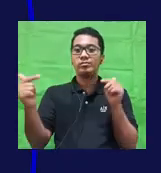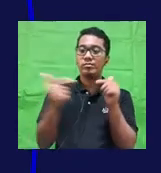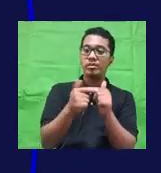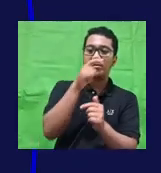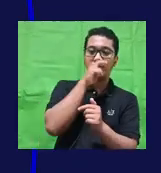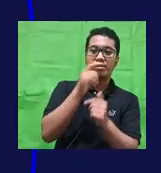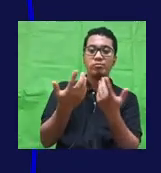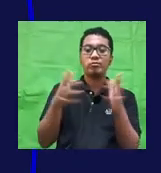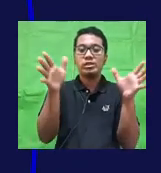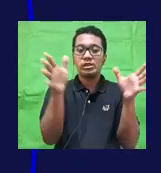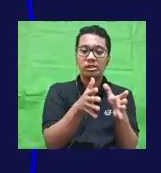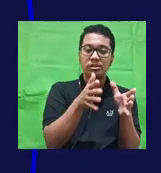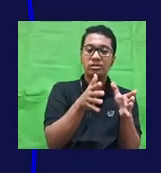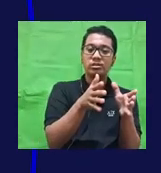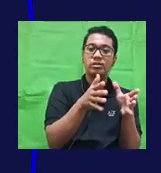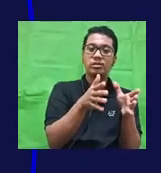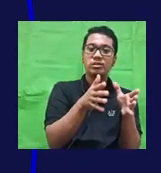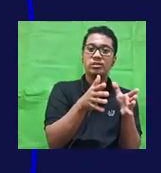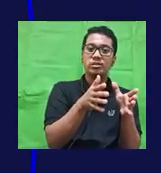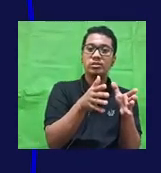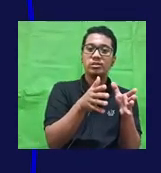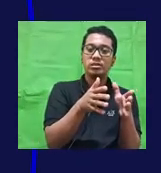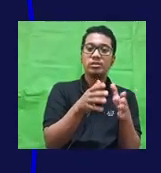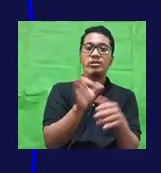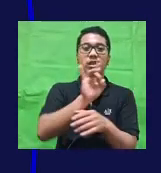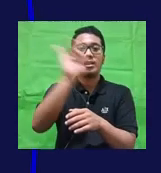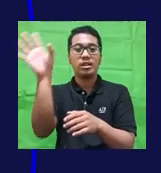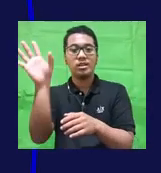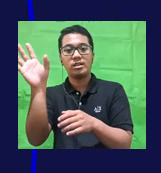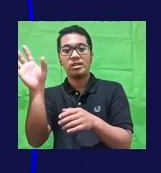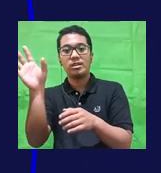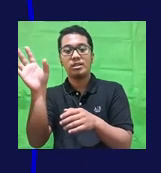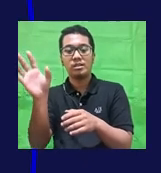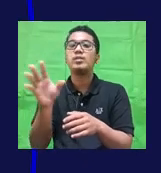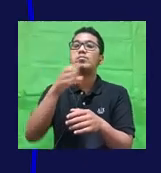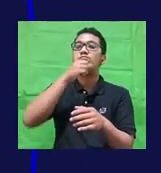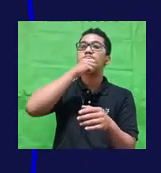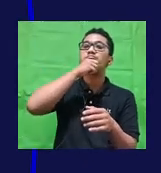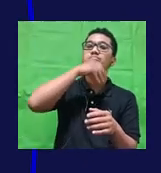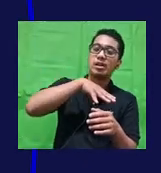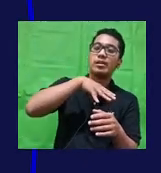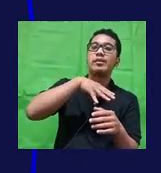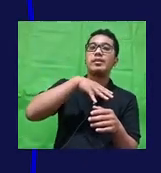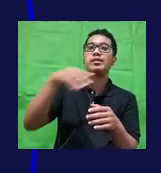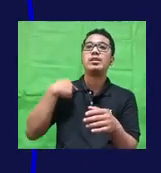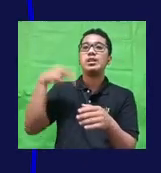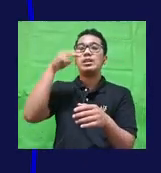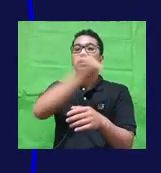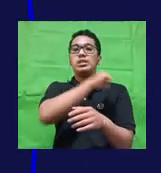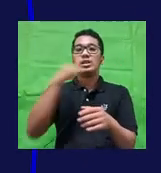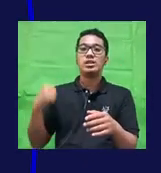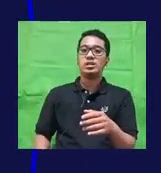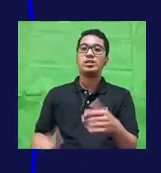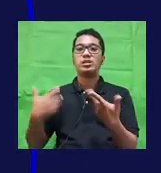independent. And the other one was referring to my grandfather as a Chinese. See, in Brazil, me and my family, we always